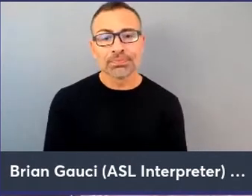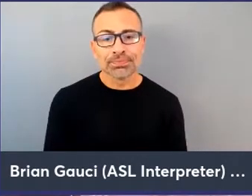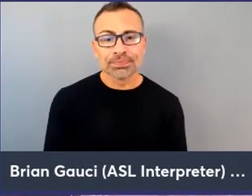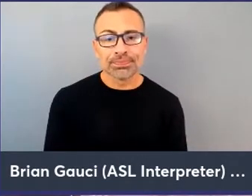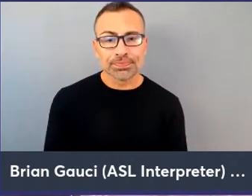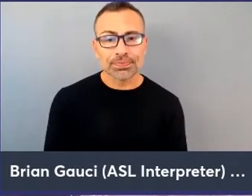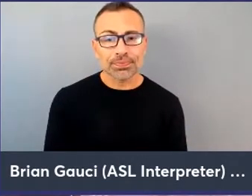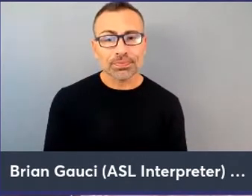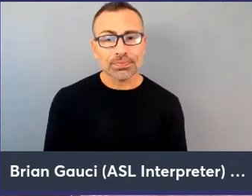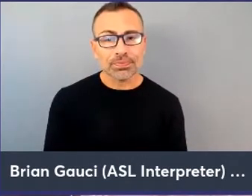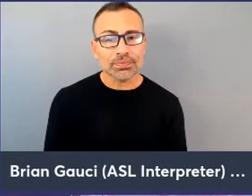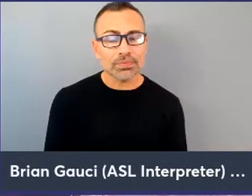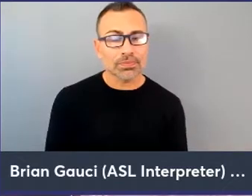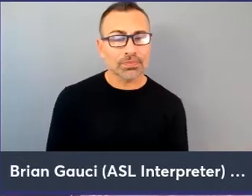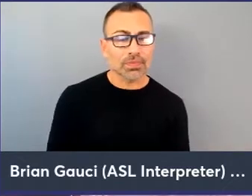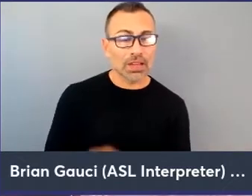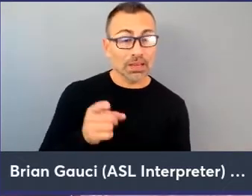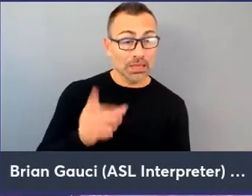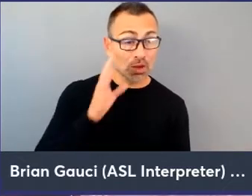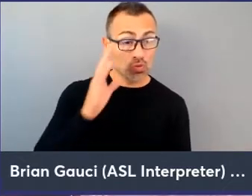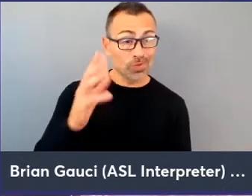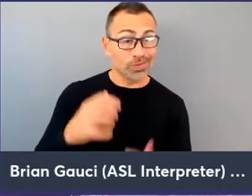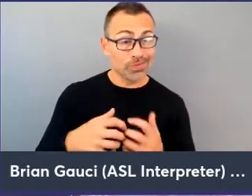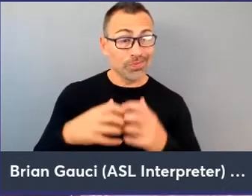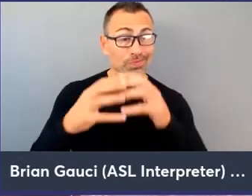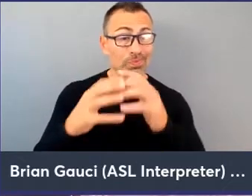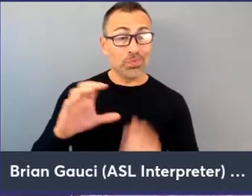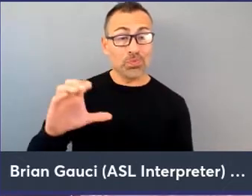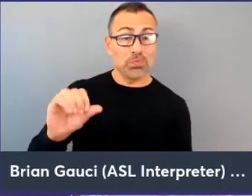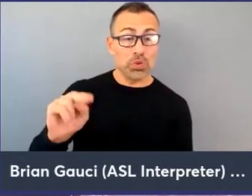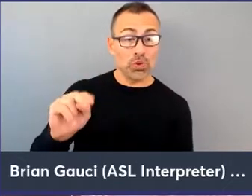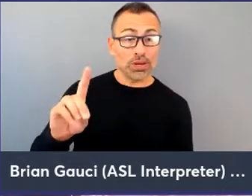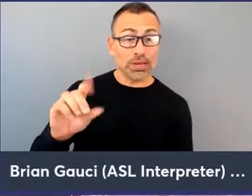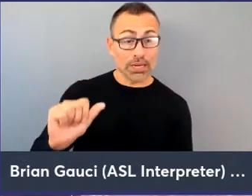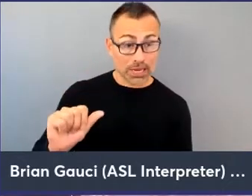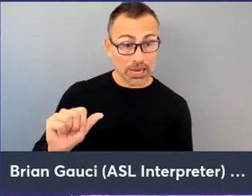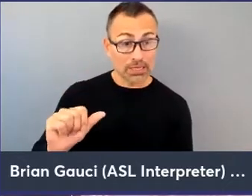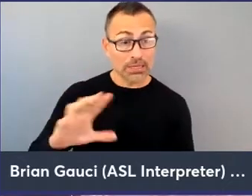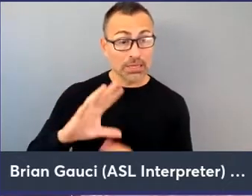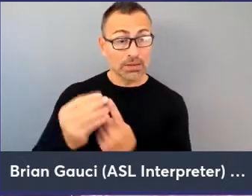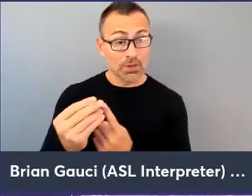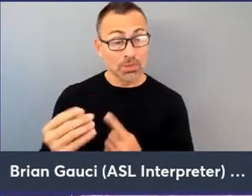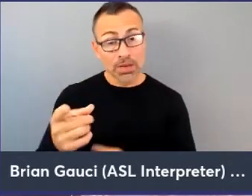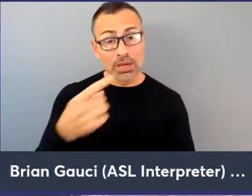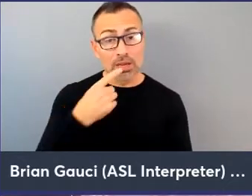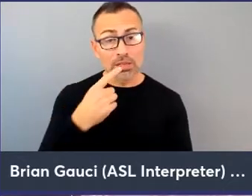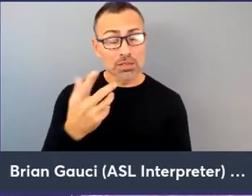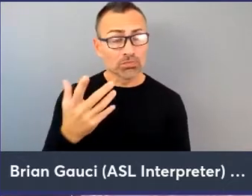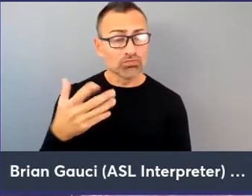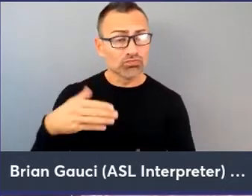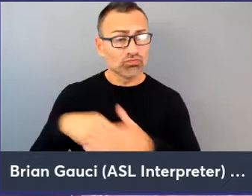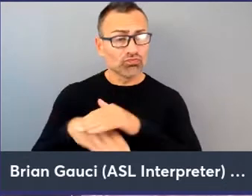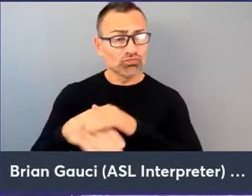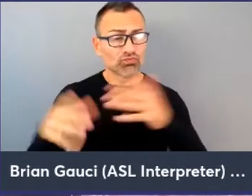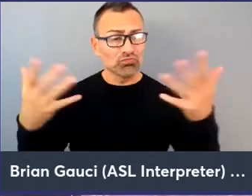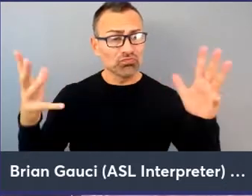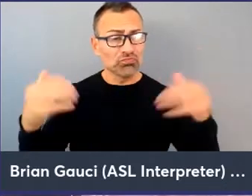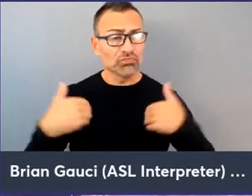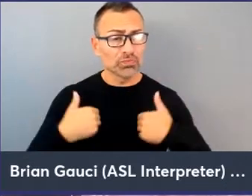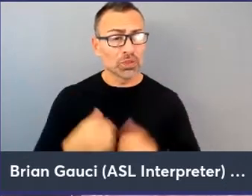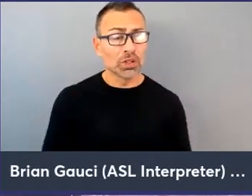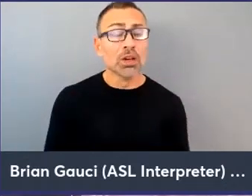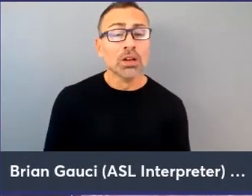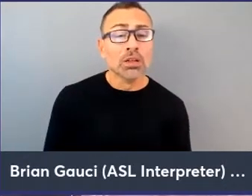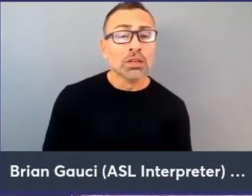And it will build the Conda environment, and it will say that environment is already exists. So what I can show